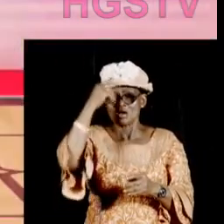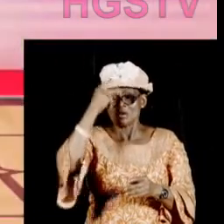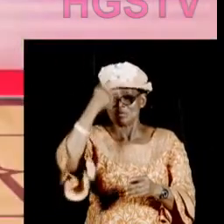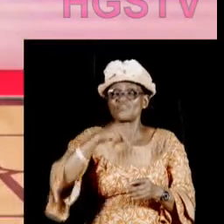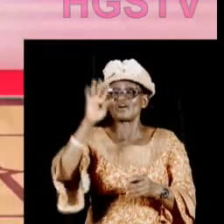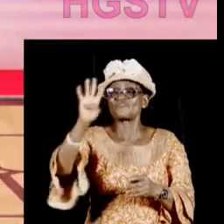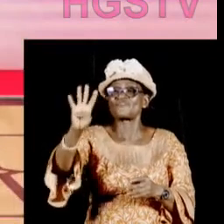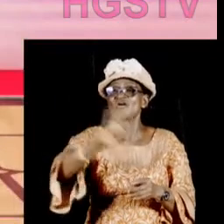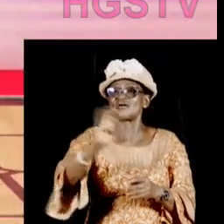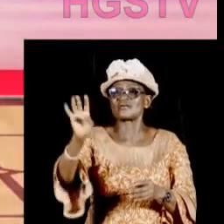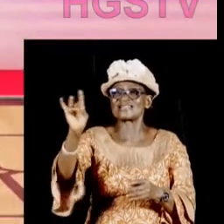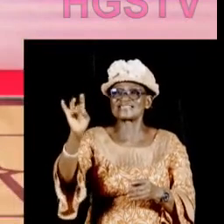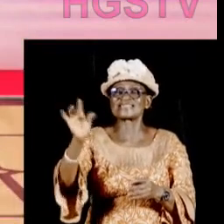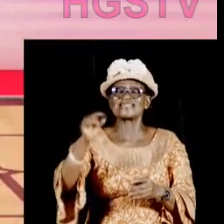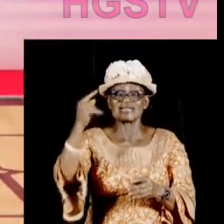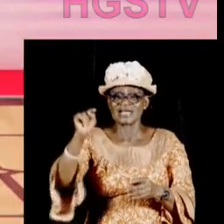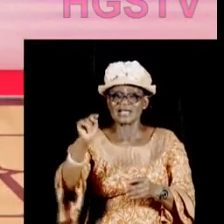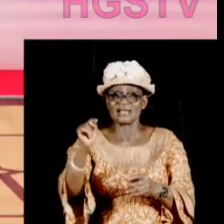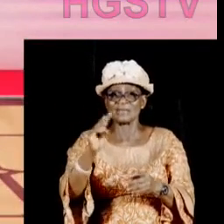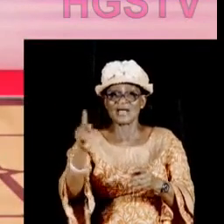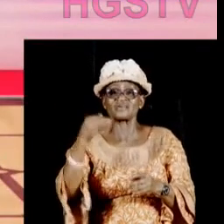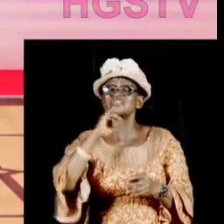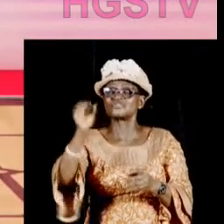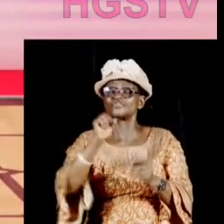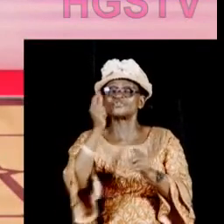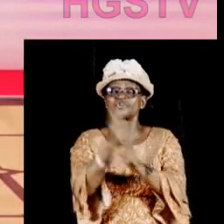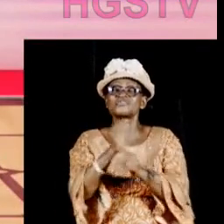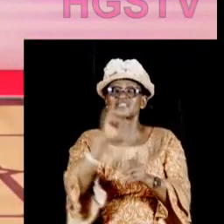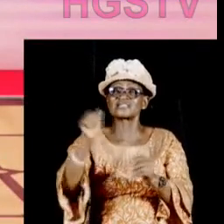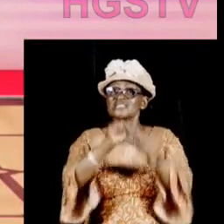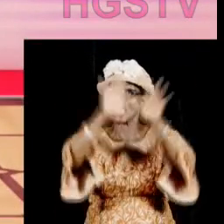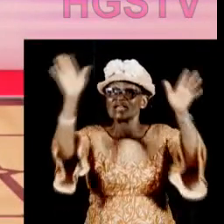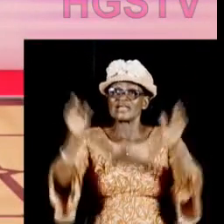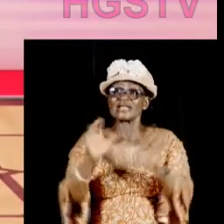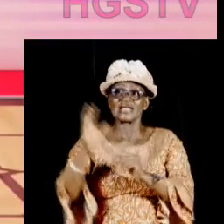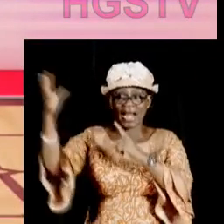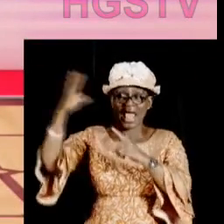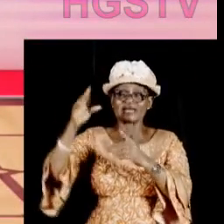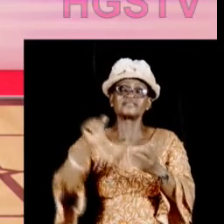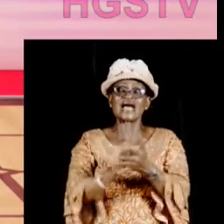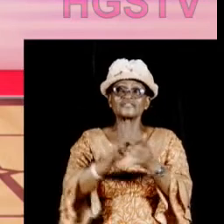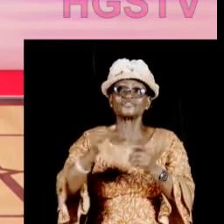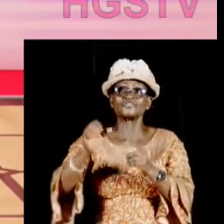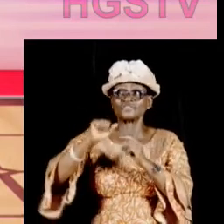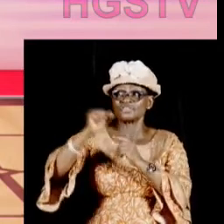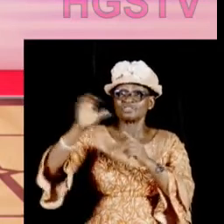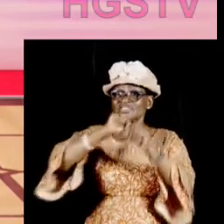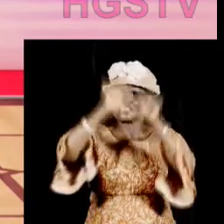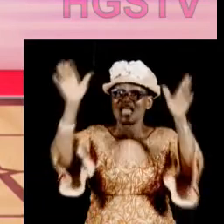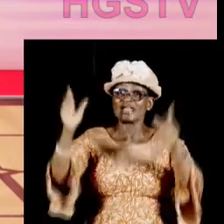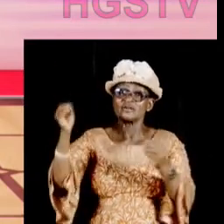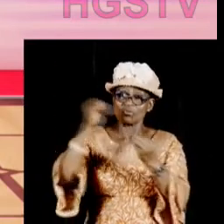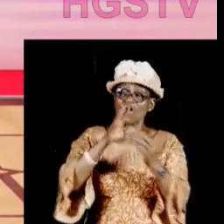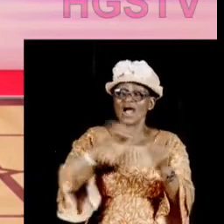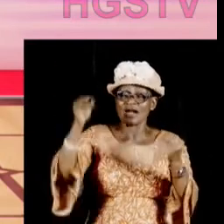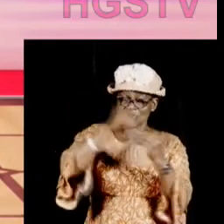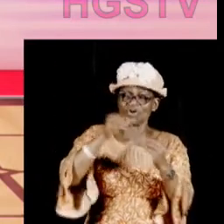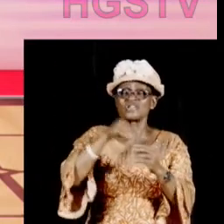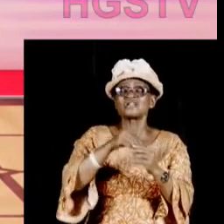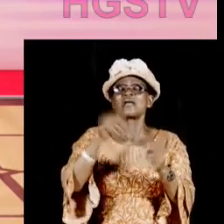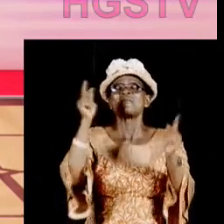Proverbs 4:18. But the path of the just is as the shining light that shineth more and more unto the perfect day.